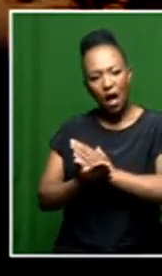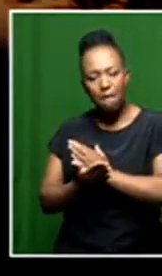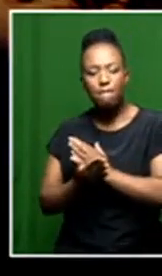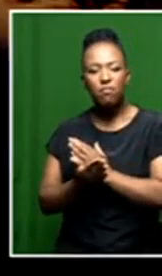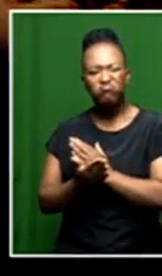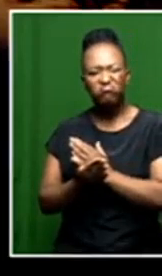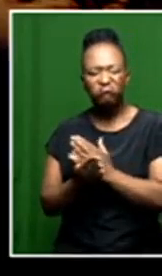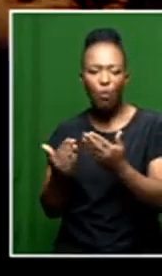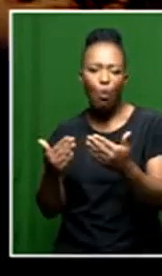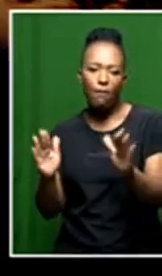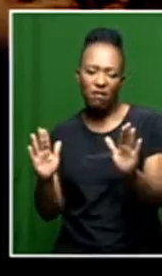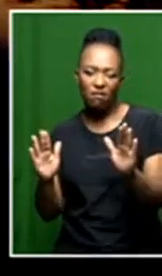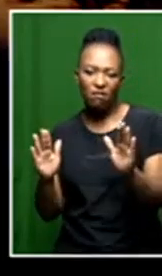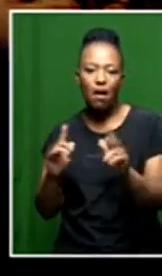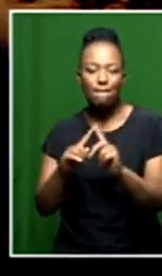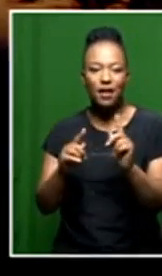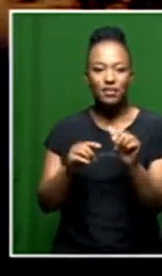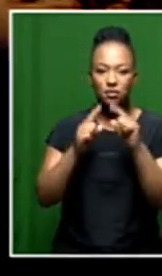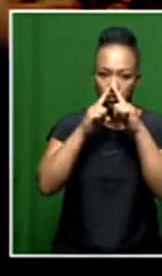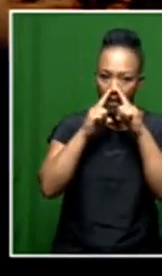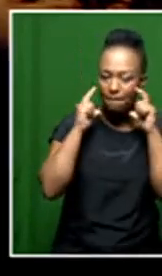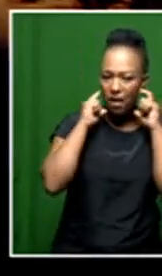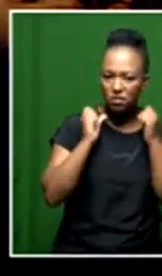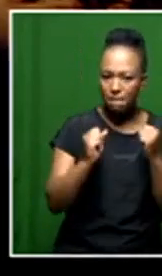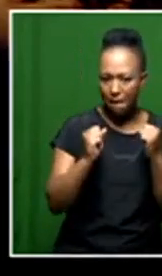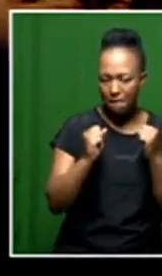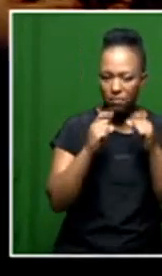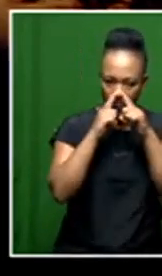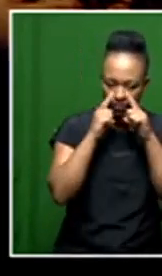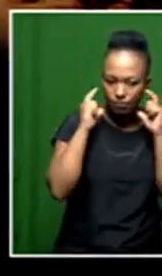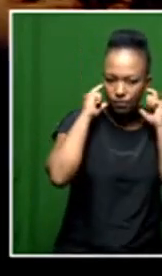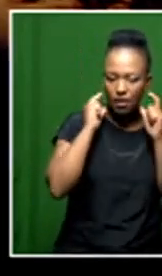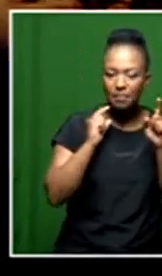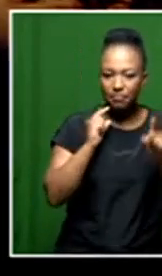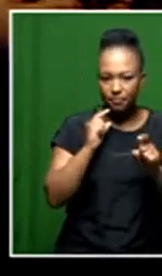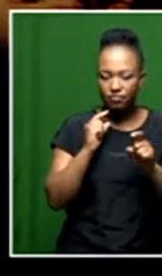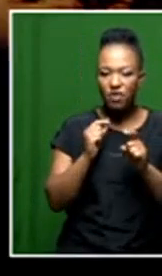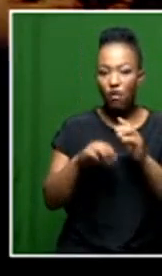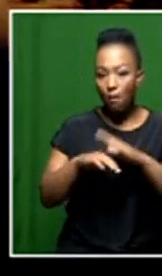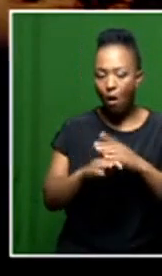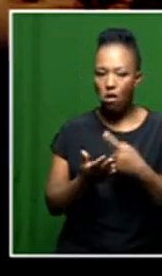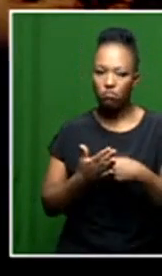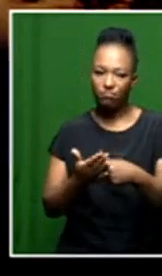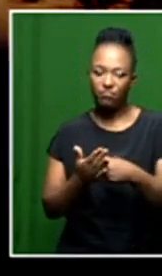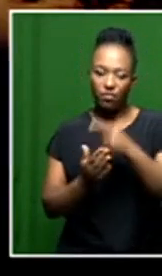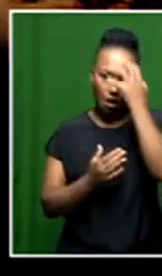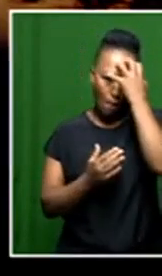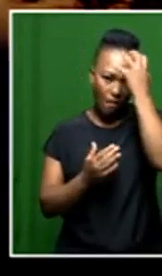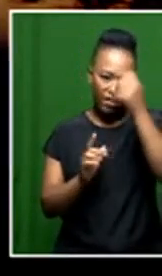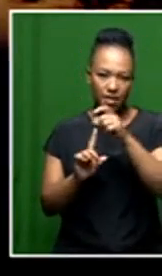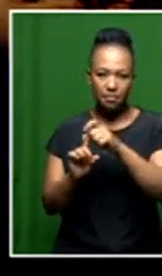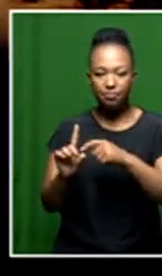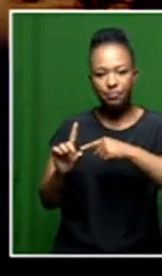relaxed, mask wearing, for example, is still compulsory. So to discuss some of these developments, we're joined by Professor